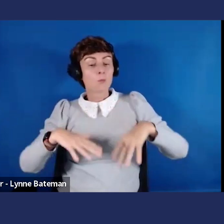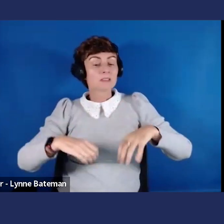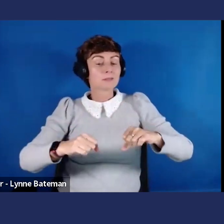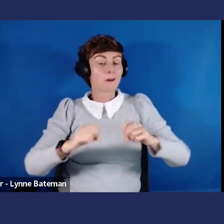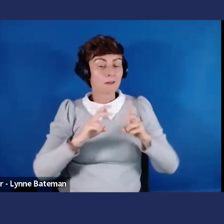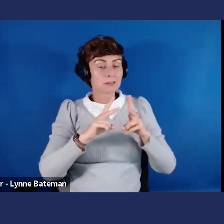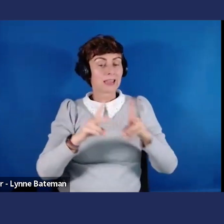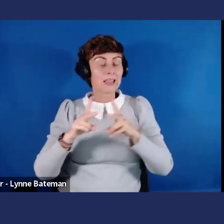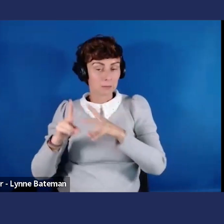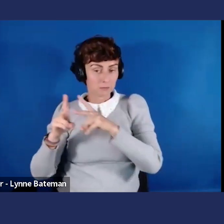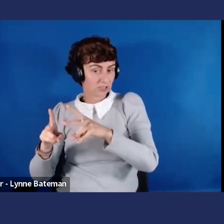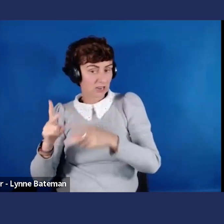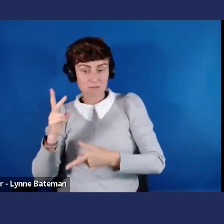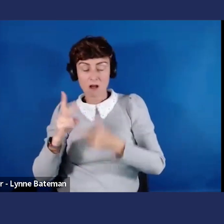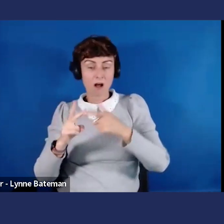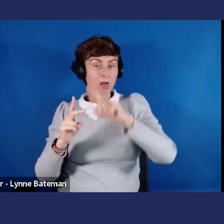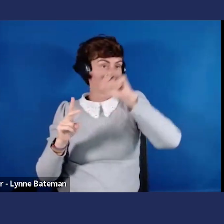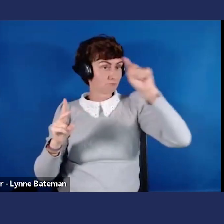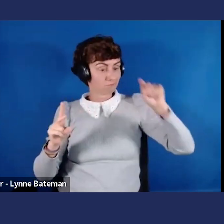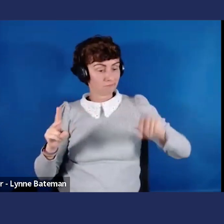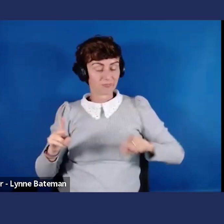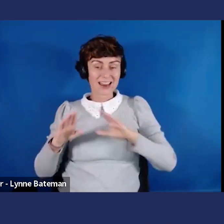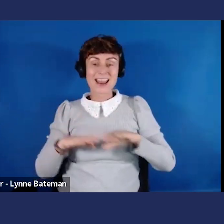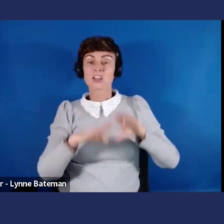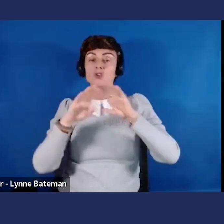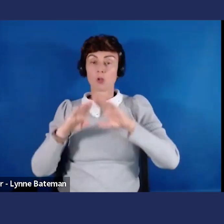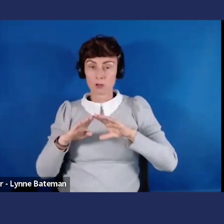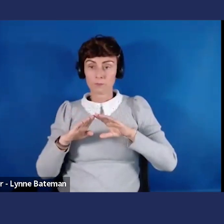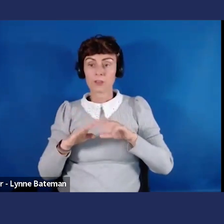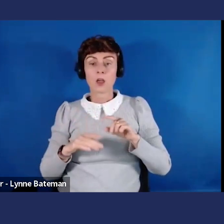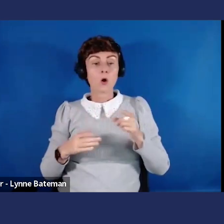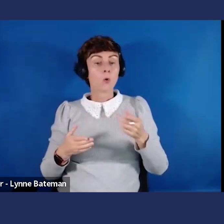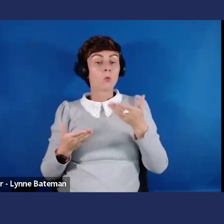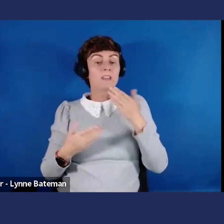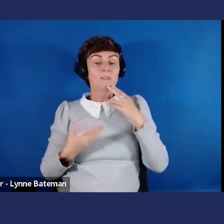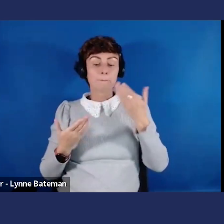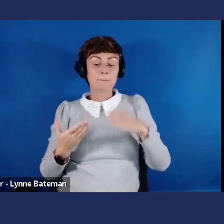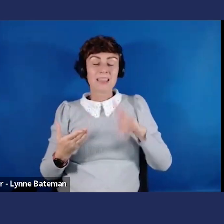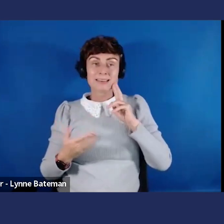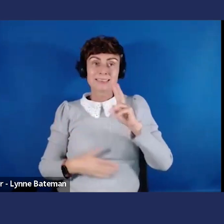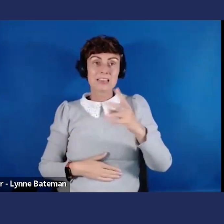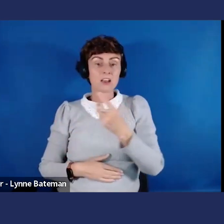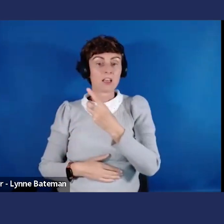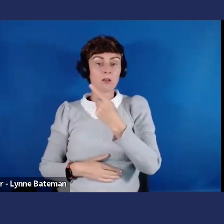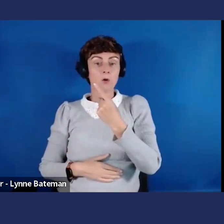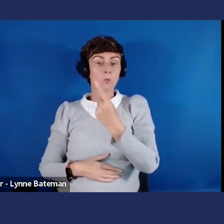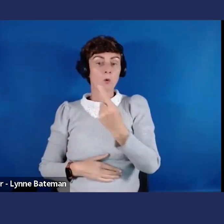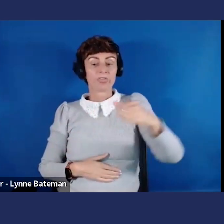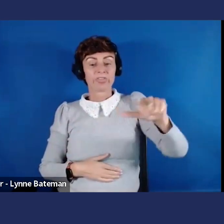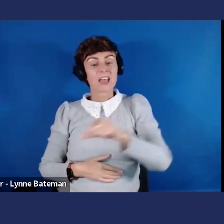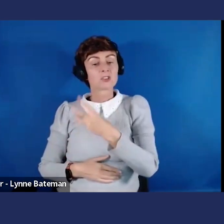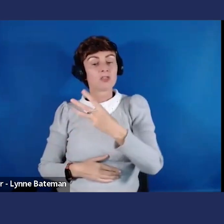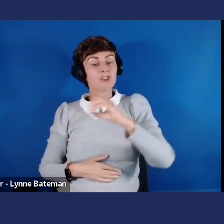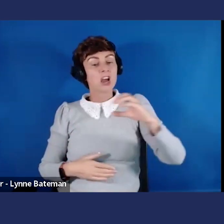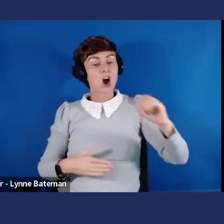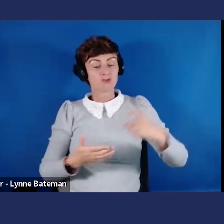places in the UK. Up until March this year, we'd seen 1,300 referrals who all accessed one-to-one support with